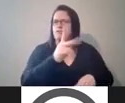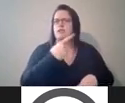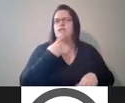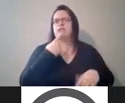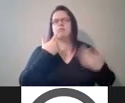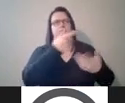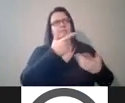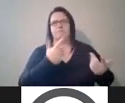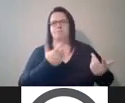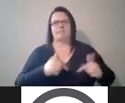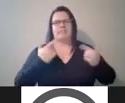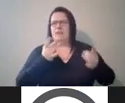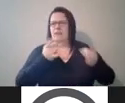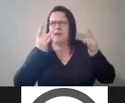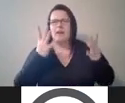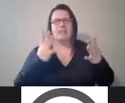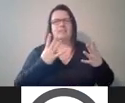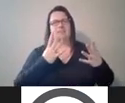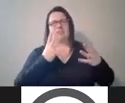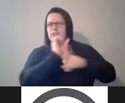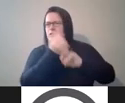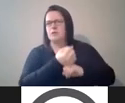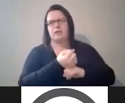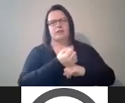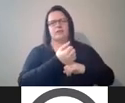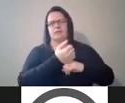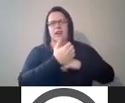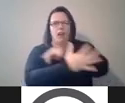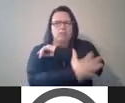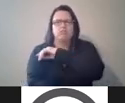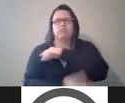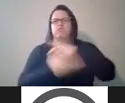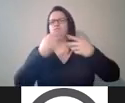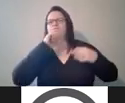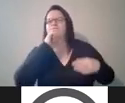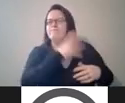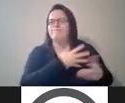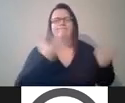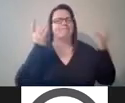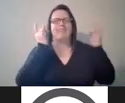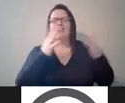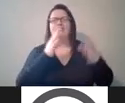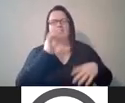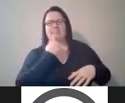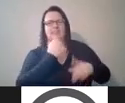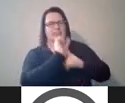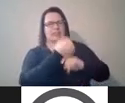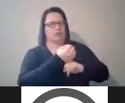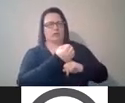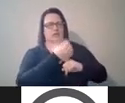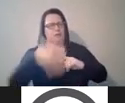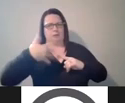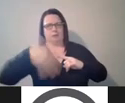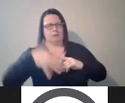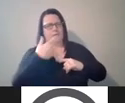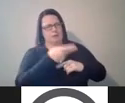just severe squalor, for example, and you know, it was just a serious situation. this